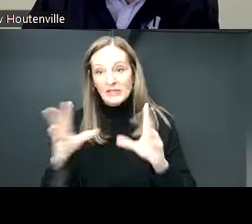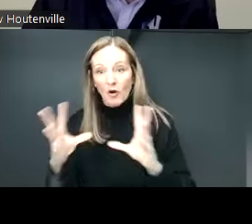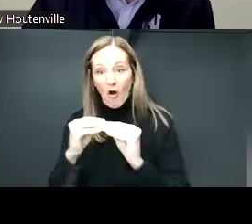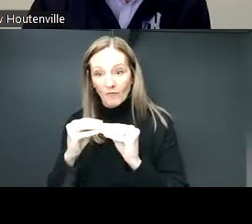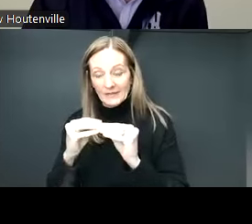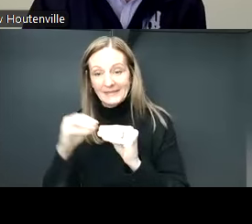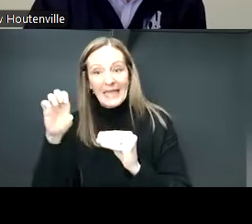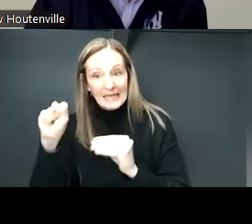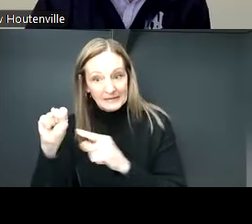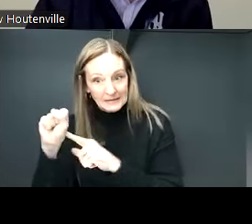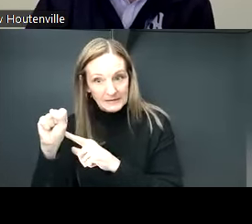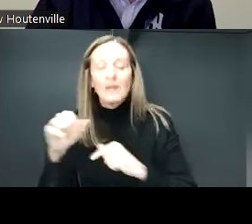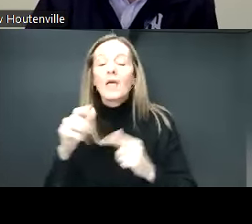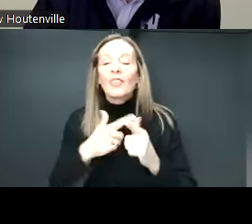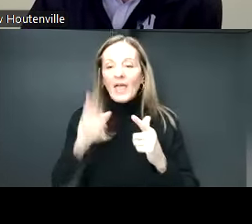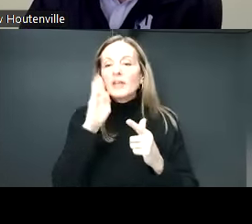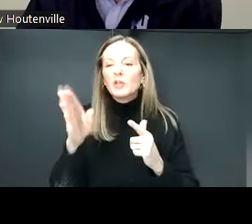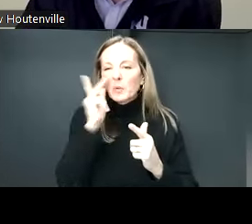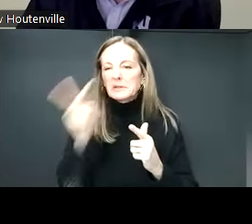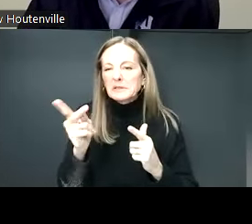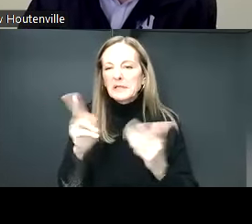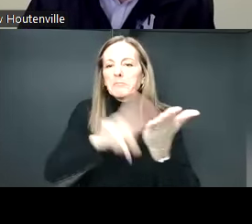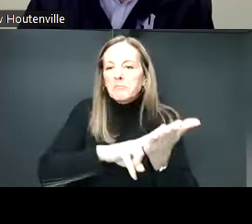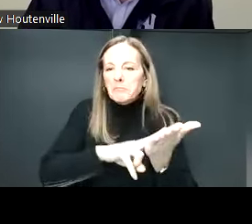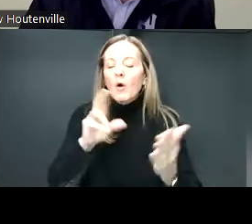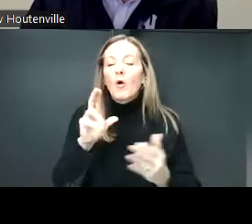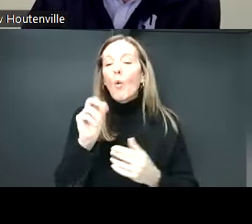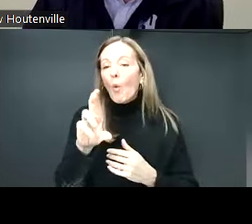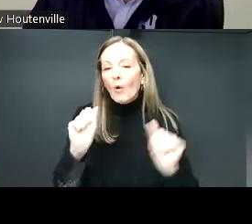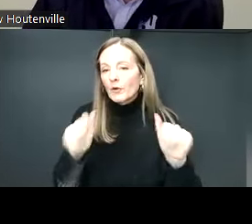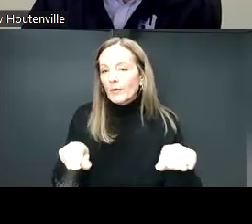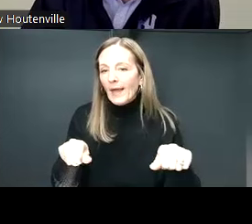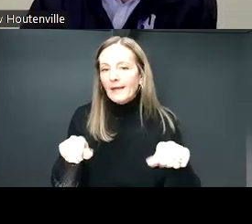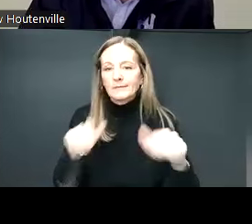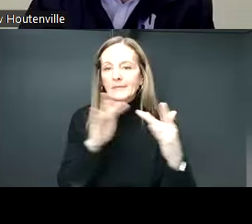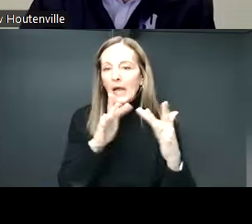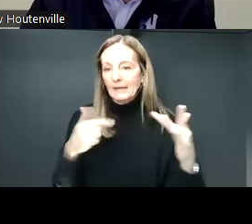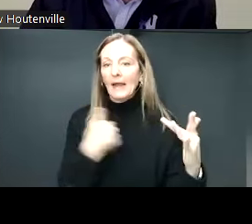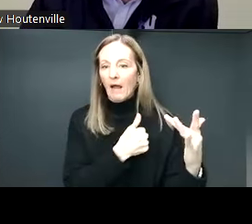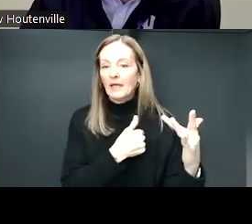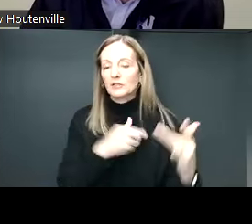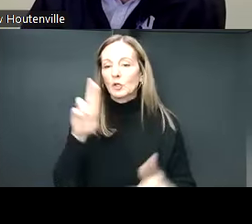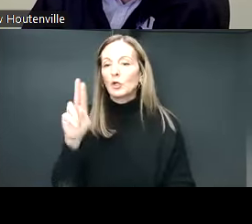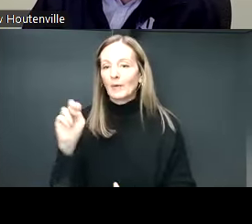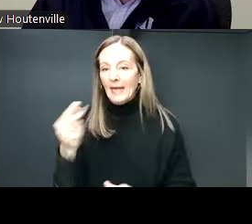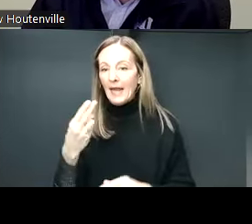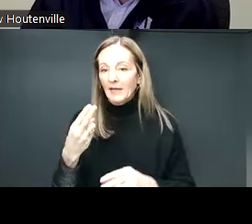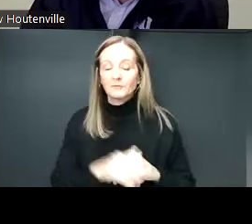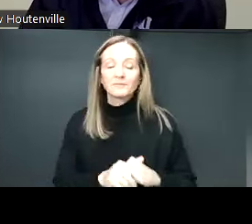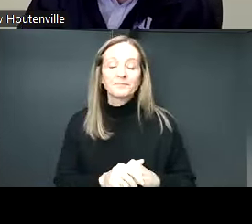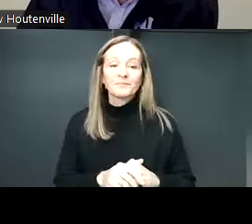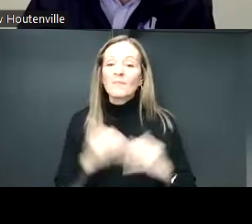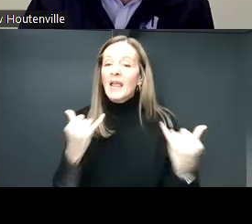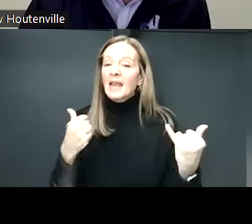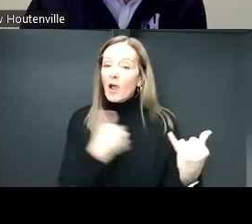researchondisability.org/conferences, you'll be able to get to that registration, or you can contact us at UNH. We've been